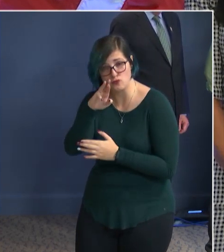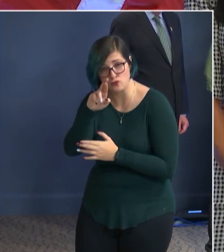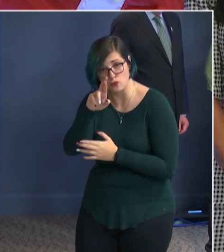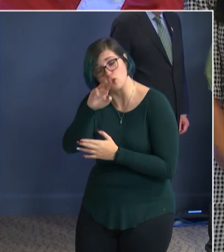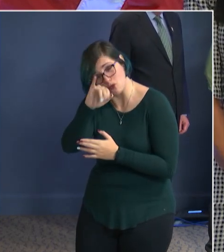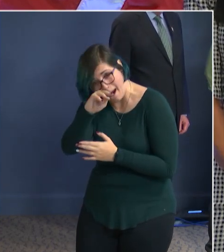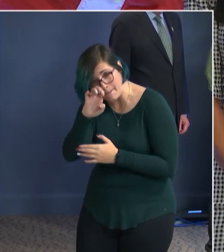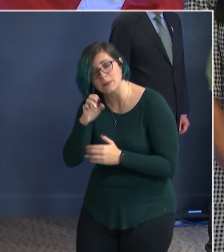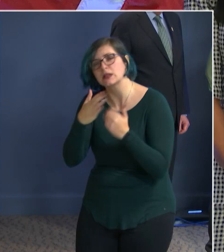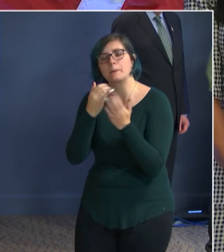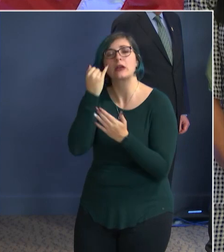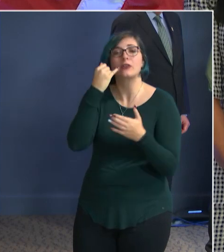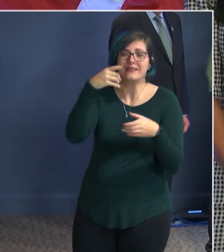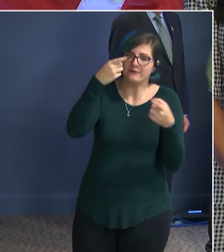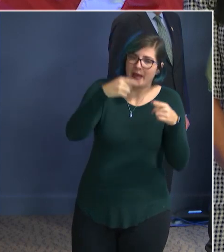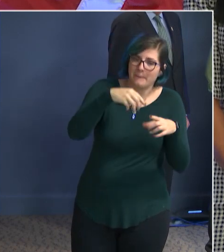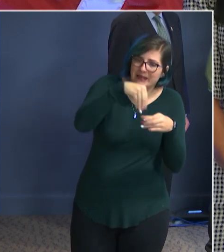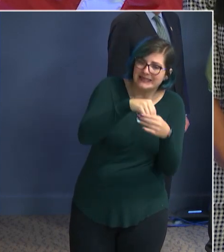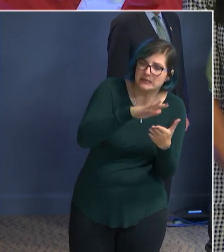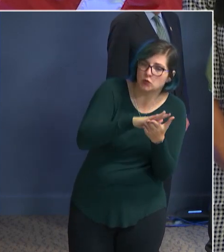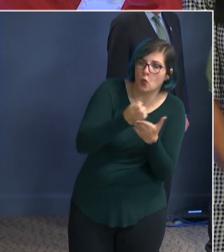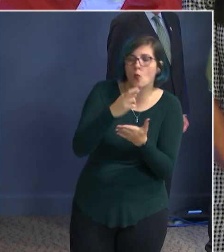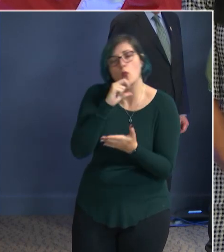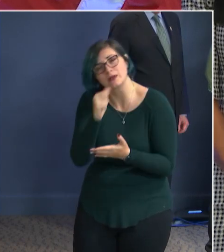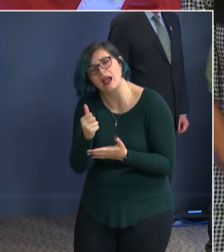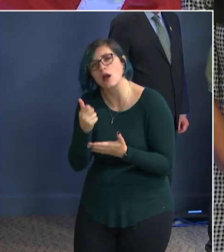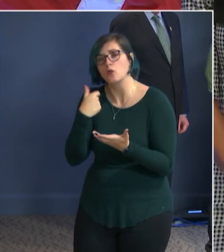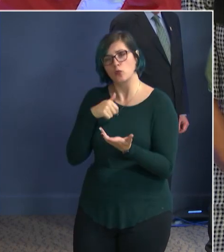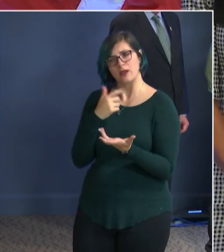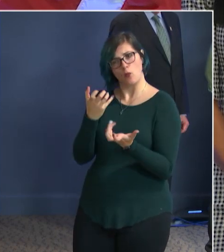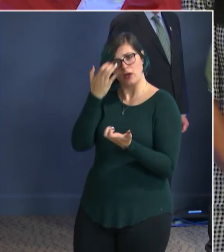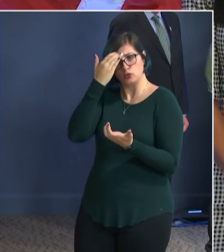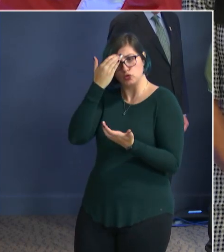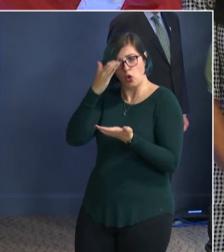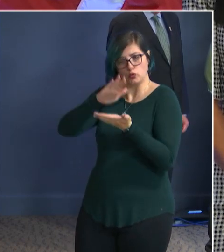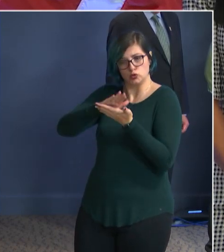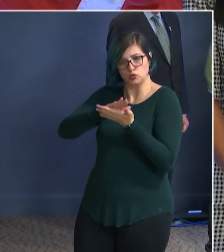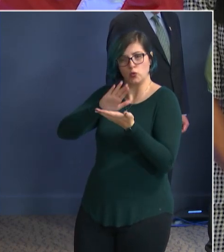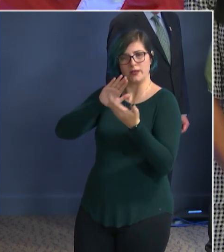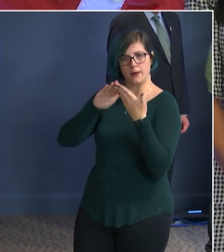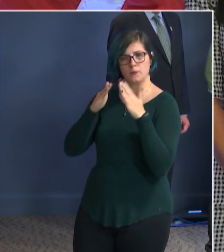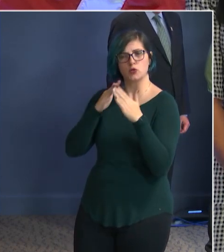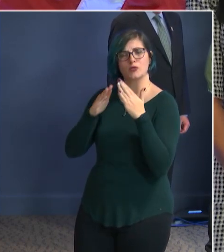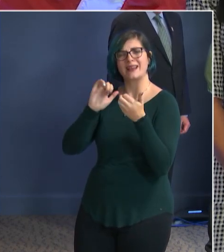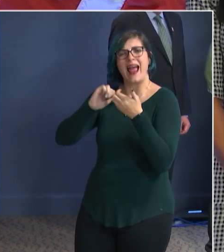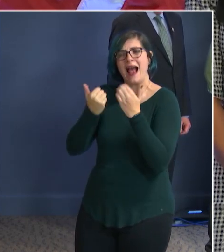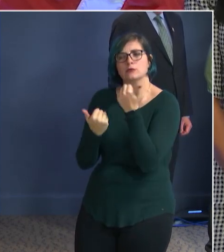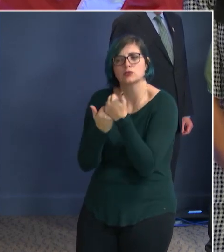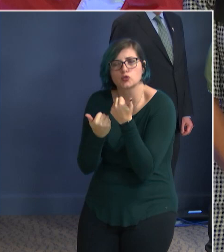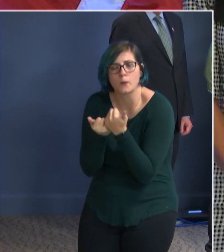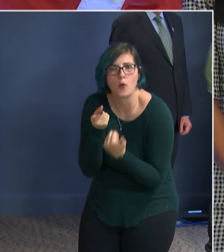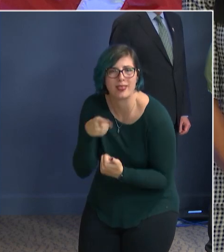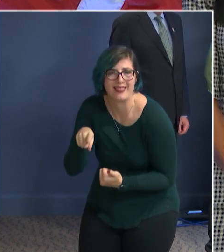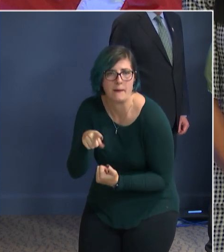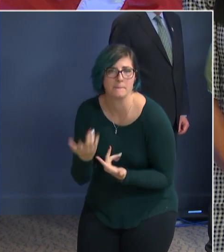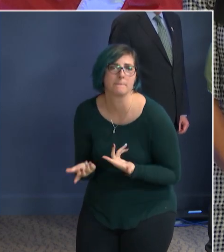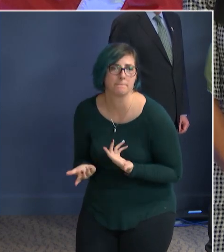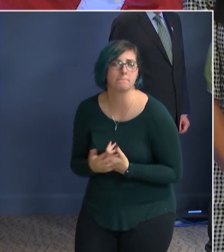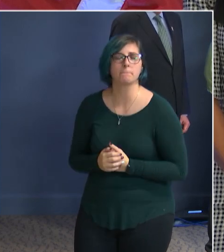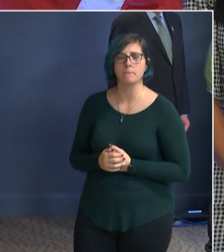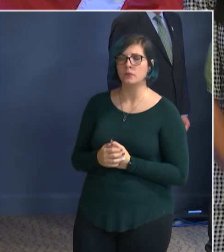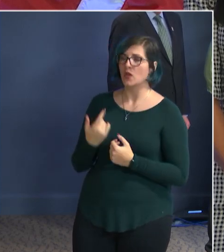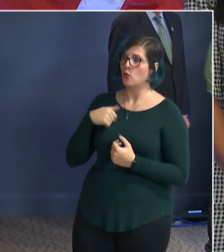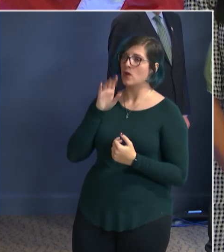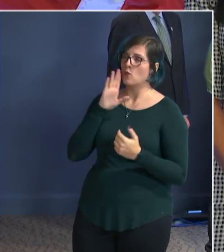normally is not, we want to know what the school community can do to support that young person and family. So we will have